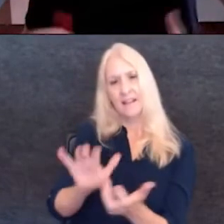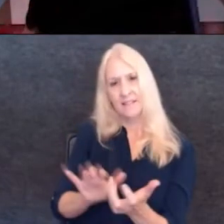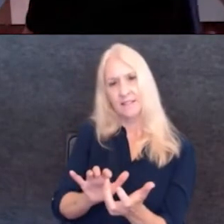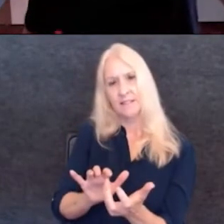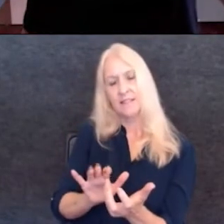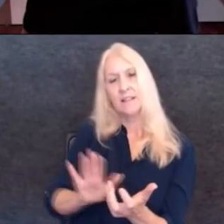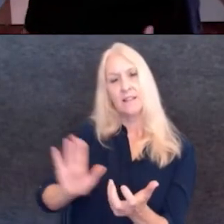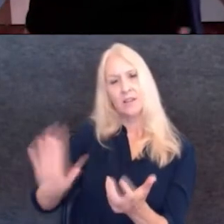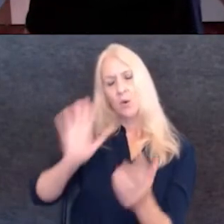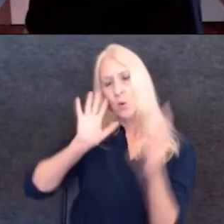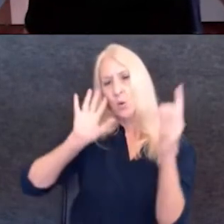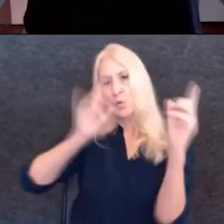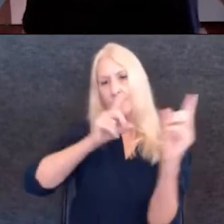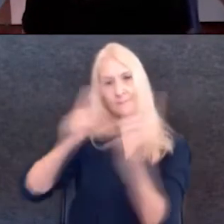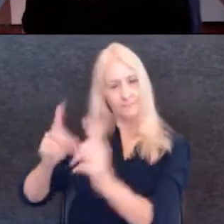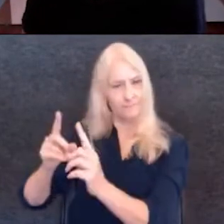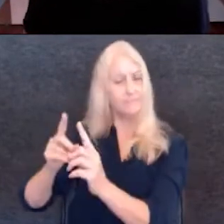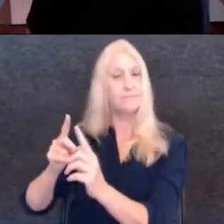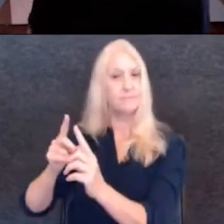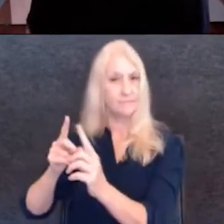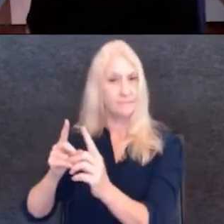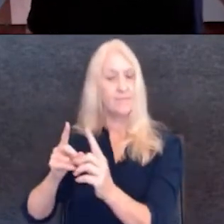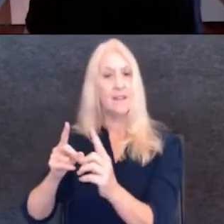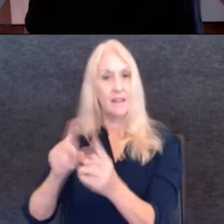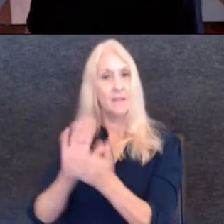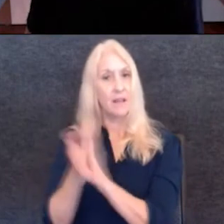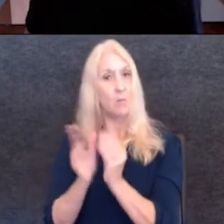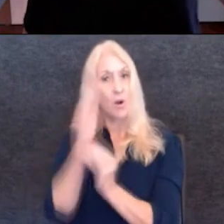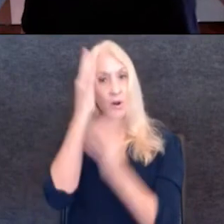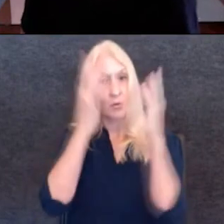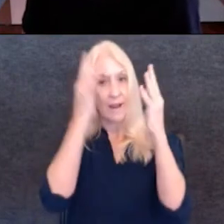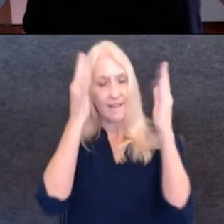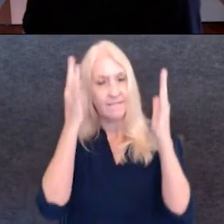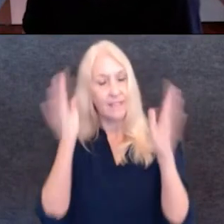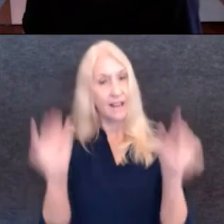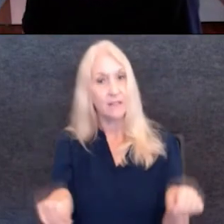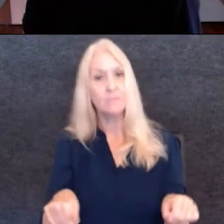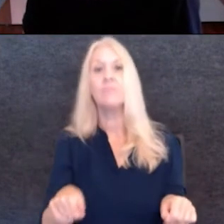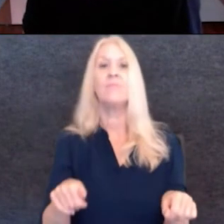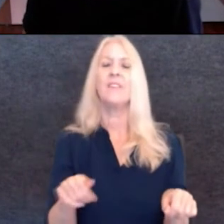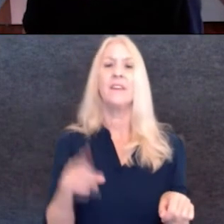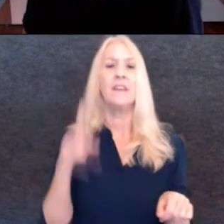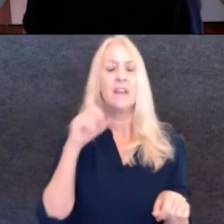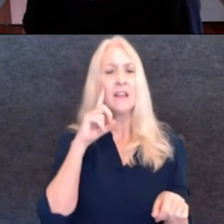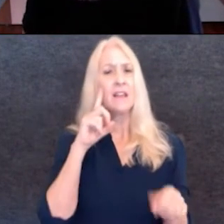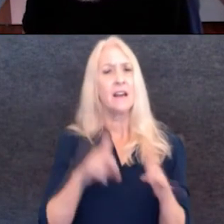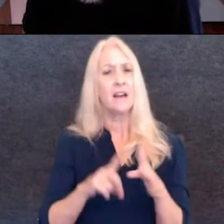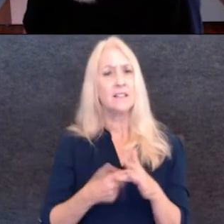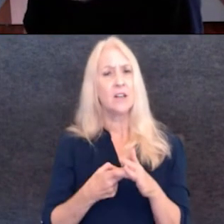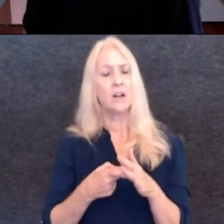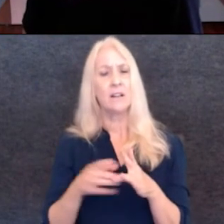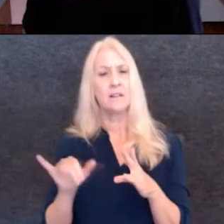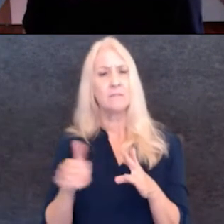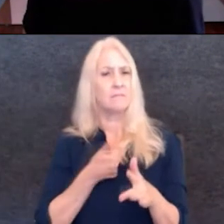your intentions with other people's intentions and create something new. And that has become, I think I started doing that like 12 years